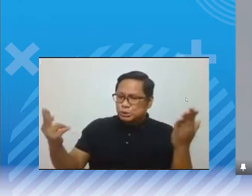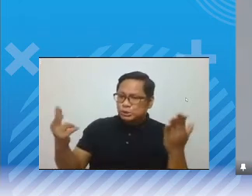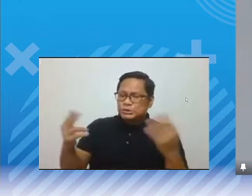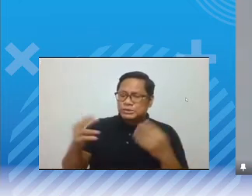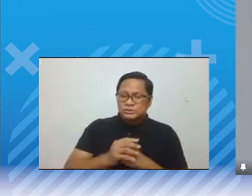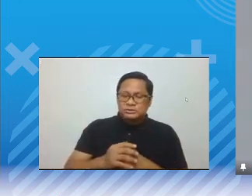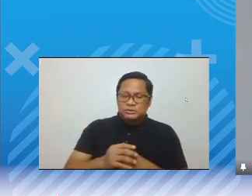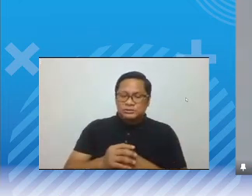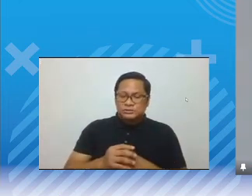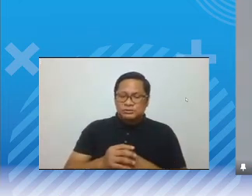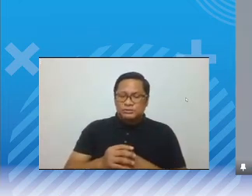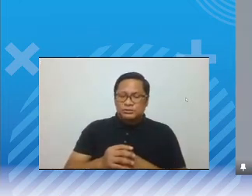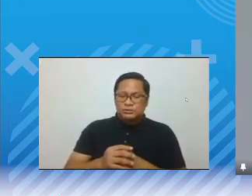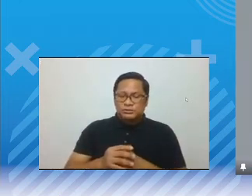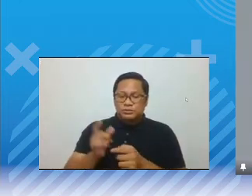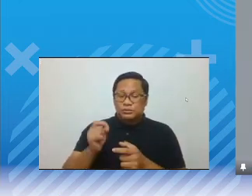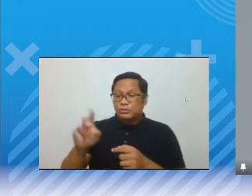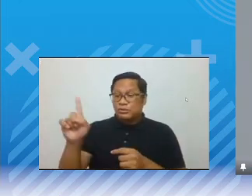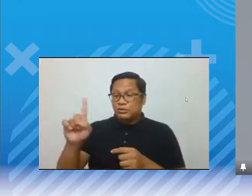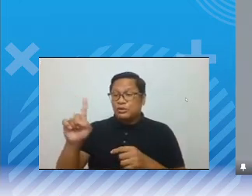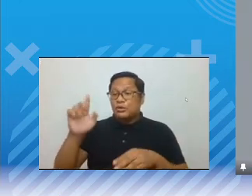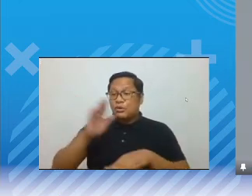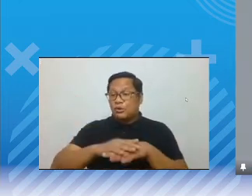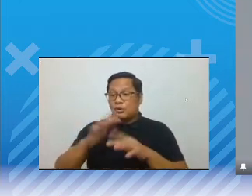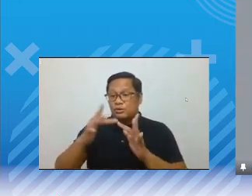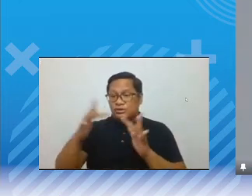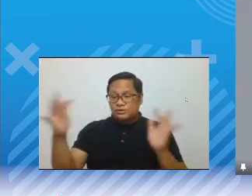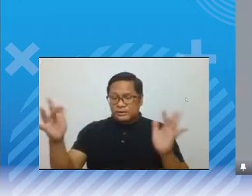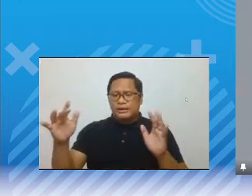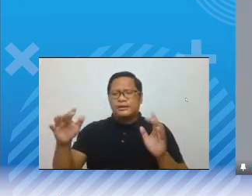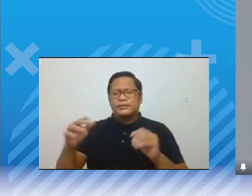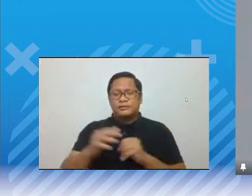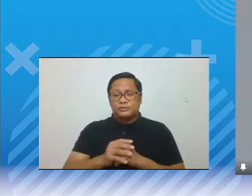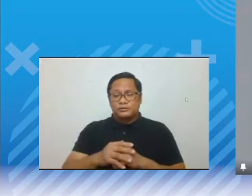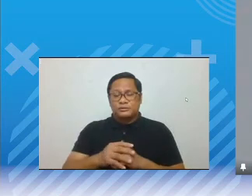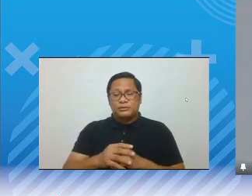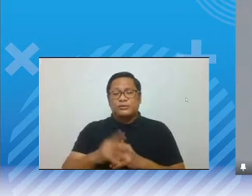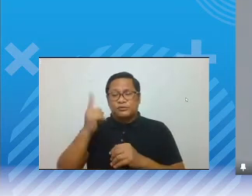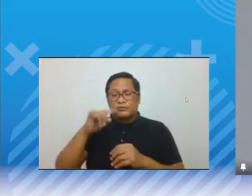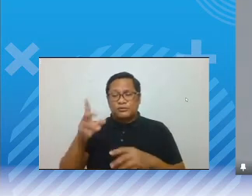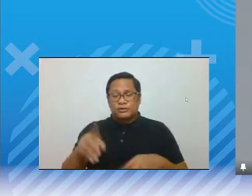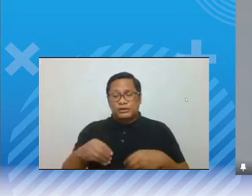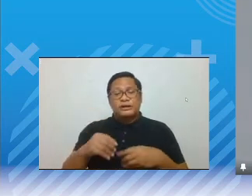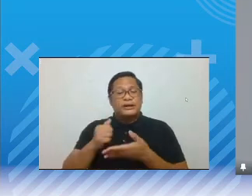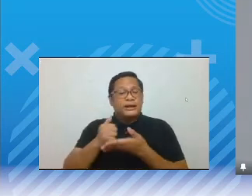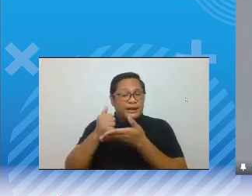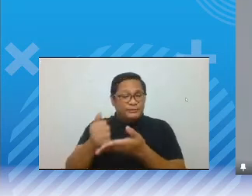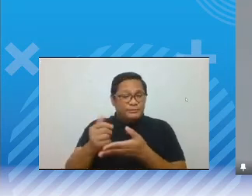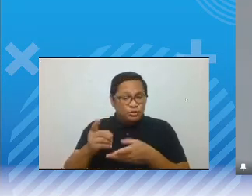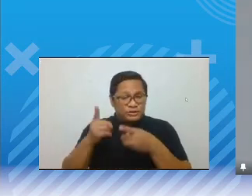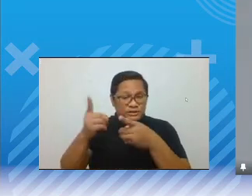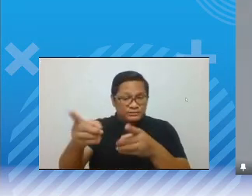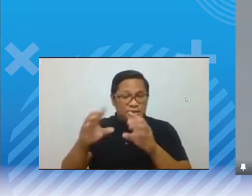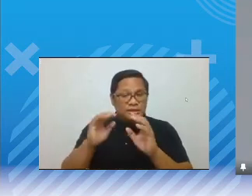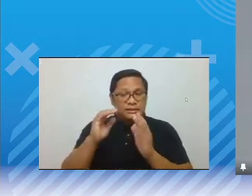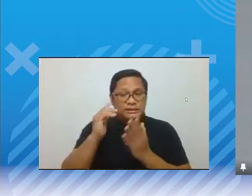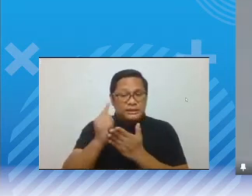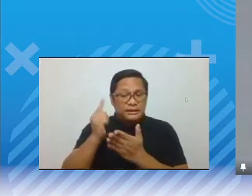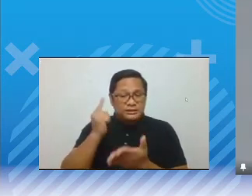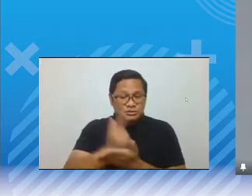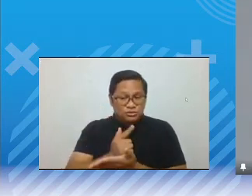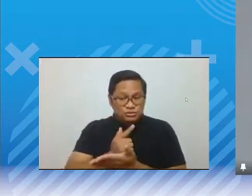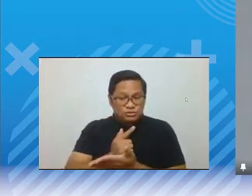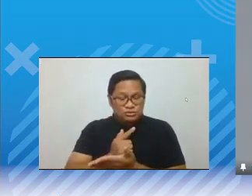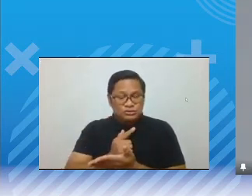call this? Online platforms that could help in delivering lessons